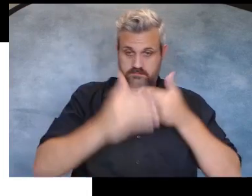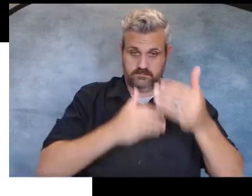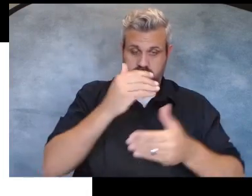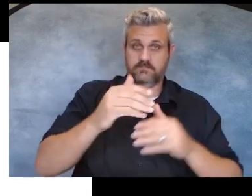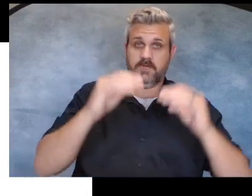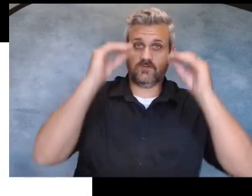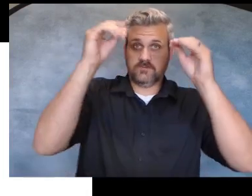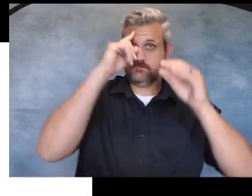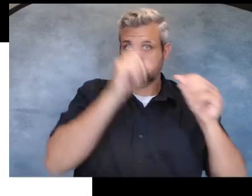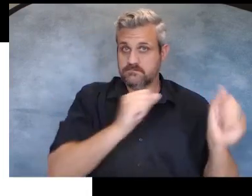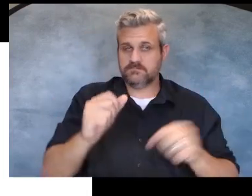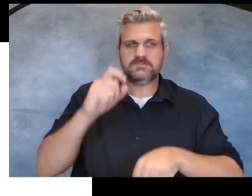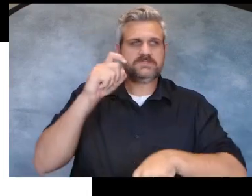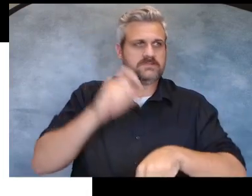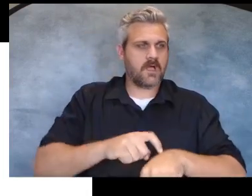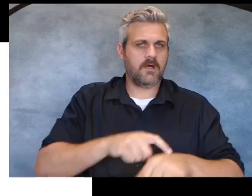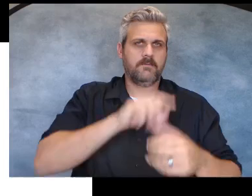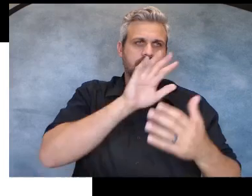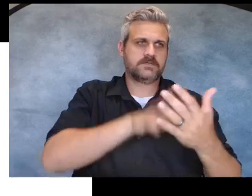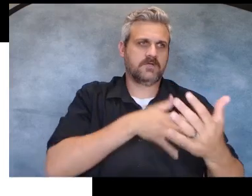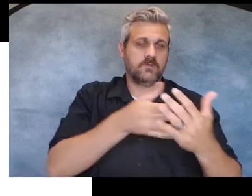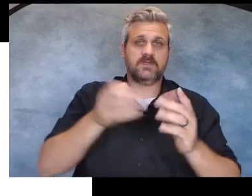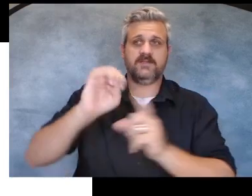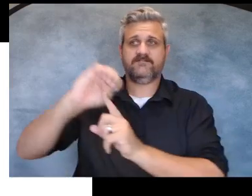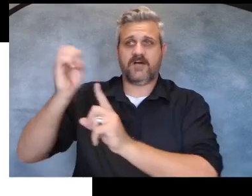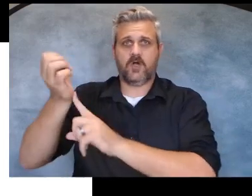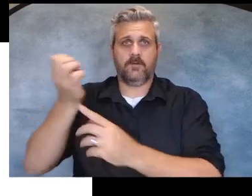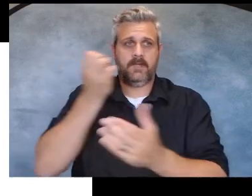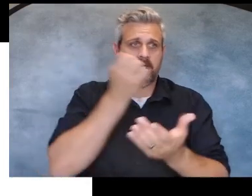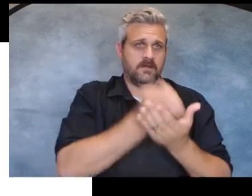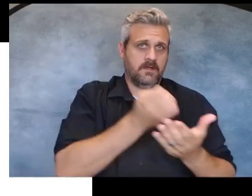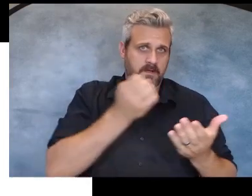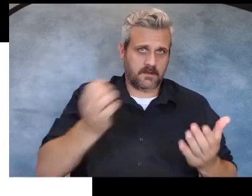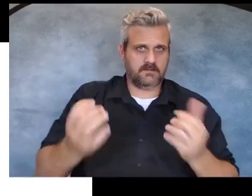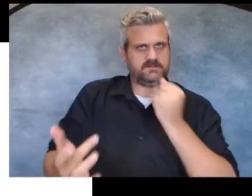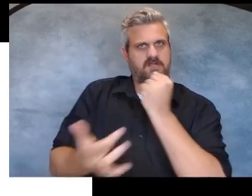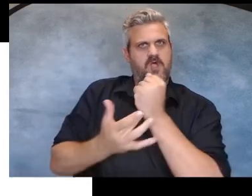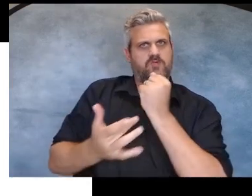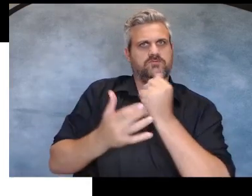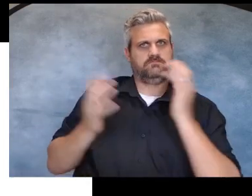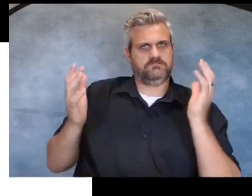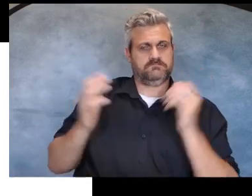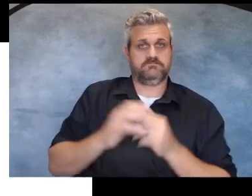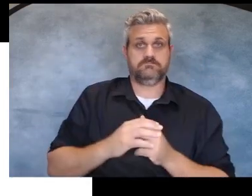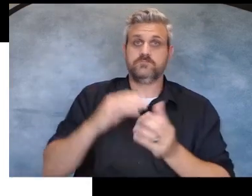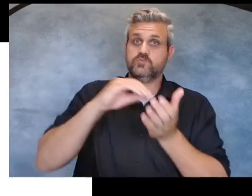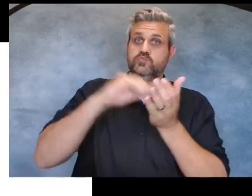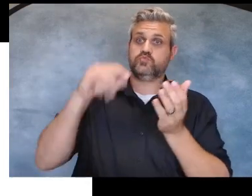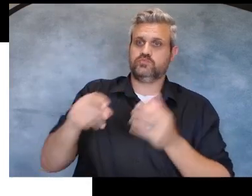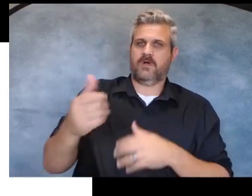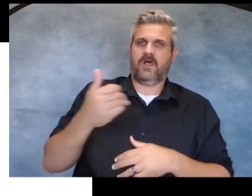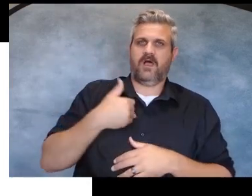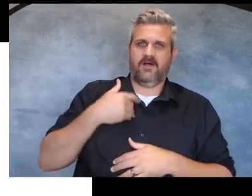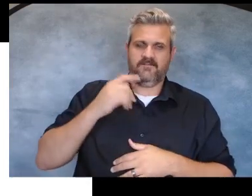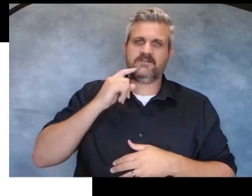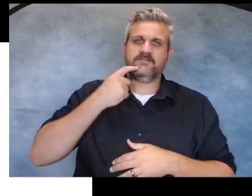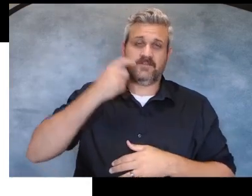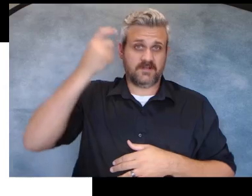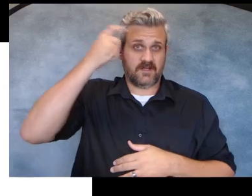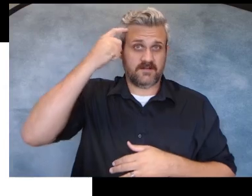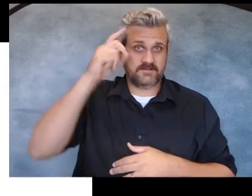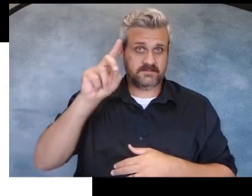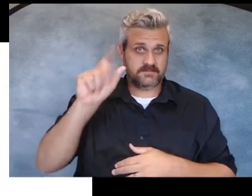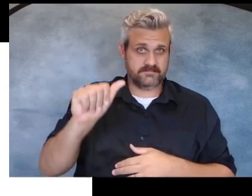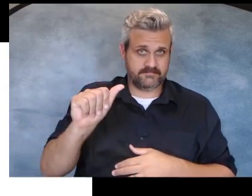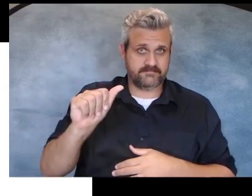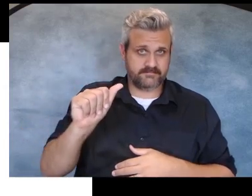strategies, time scheduling, environment, equipment, architecture, and technology. Students who have significant